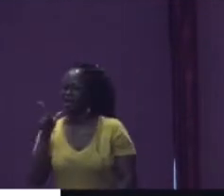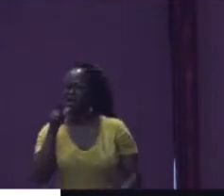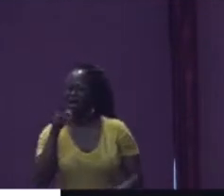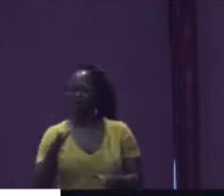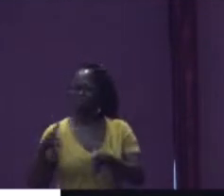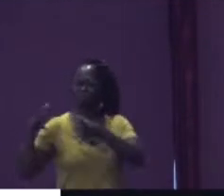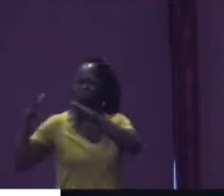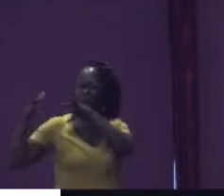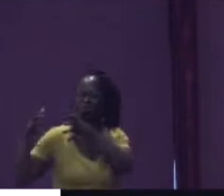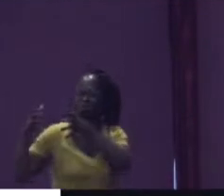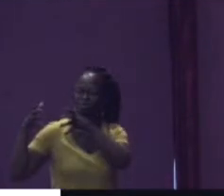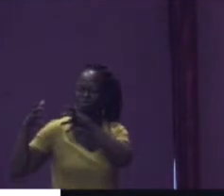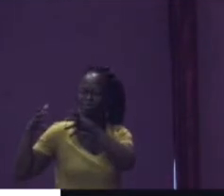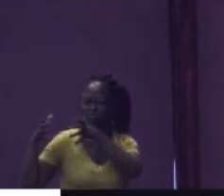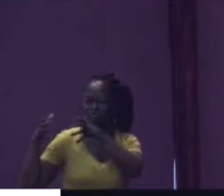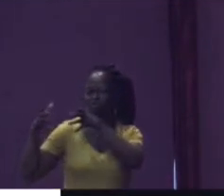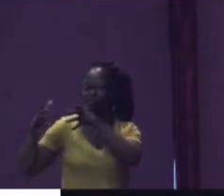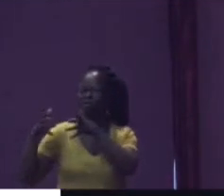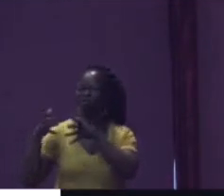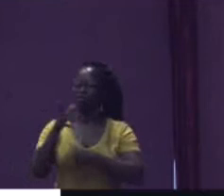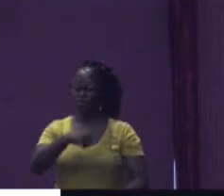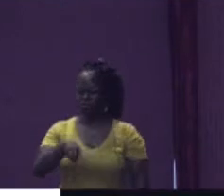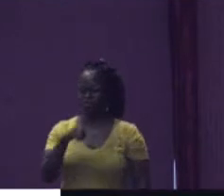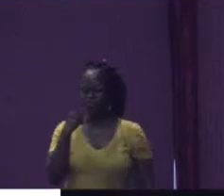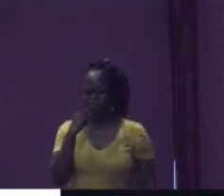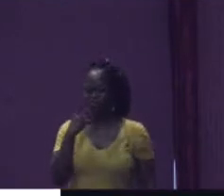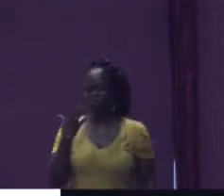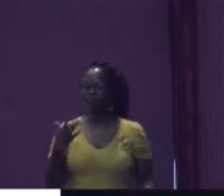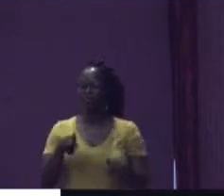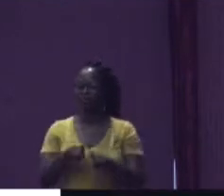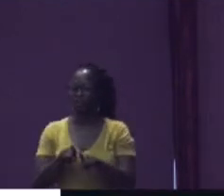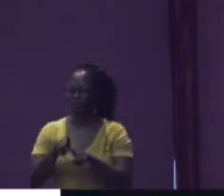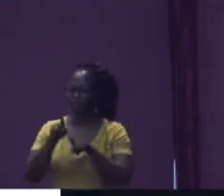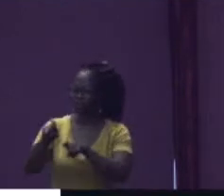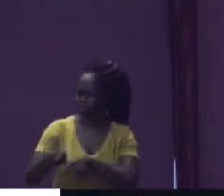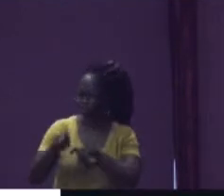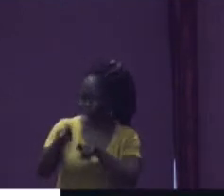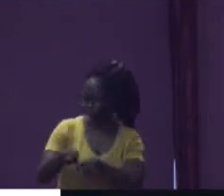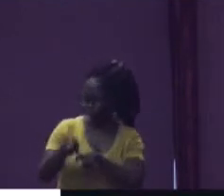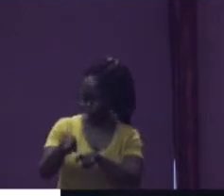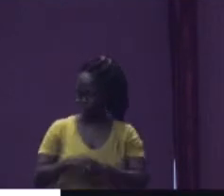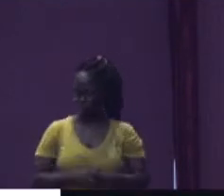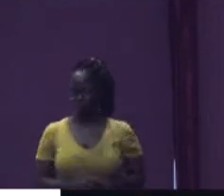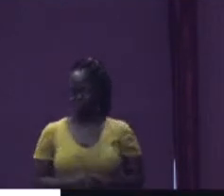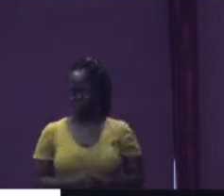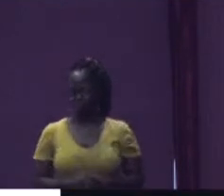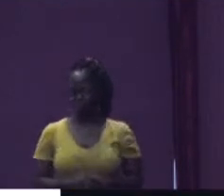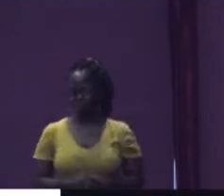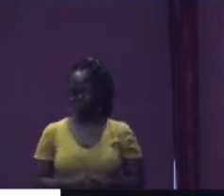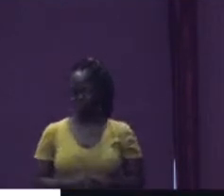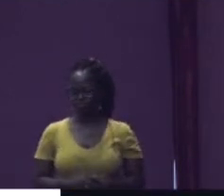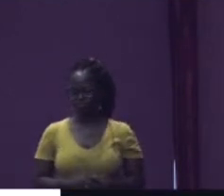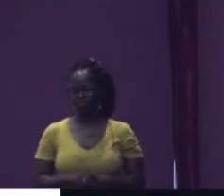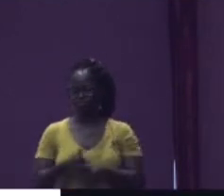Now the plantation owner did start putting in some sinks